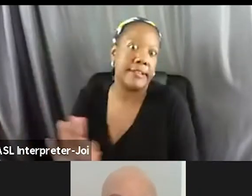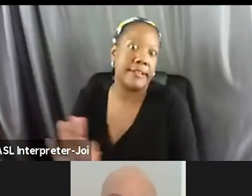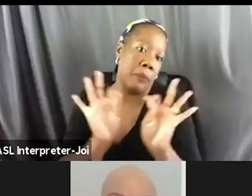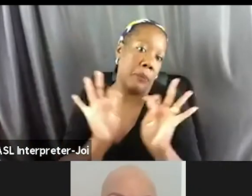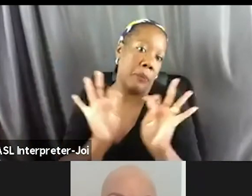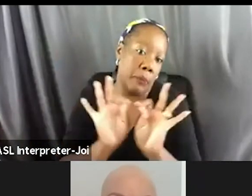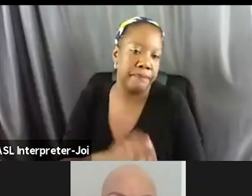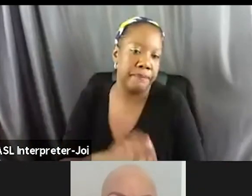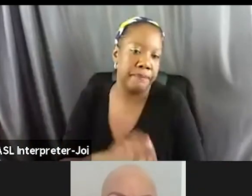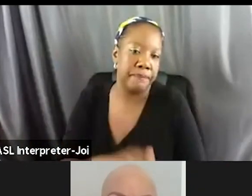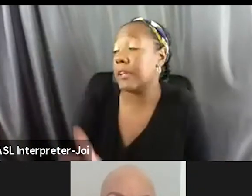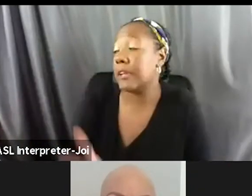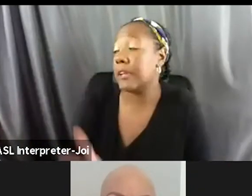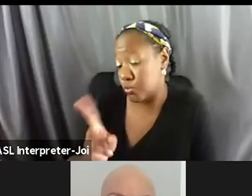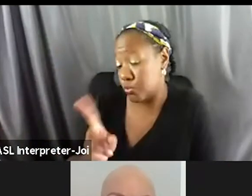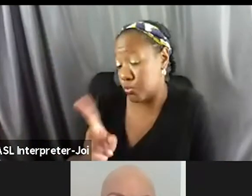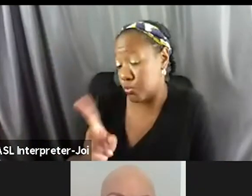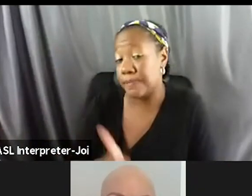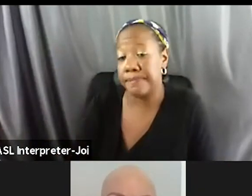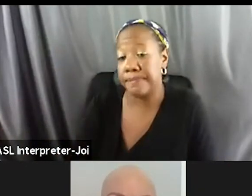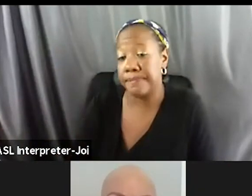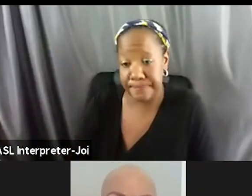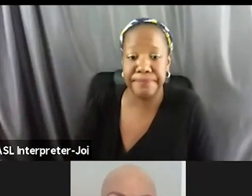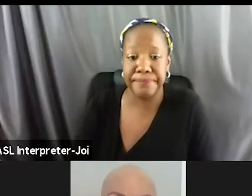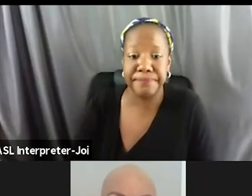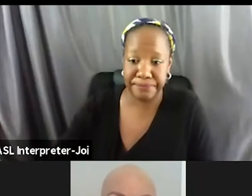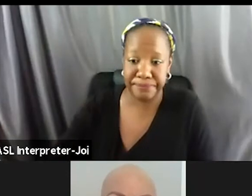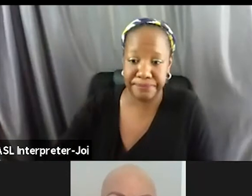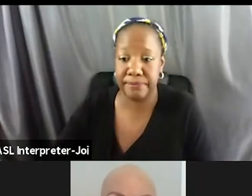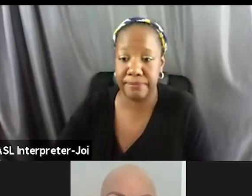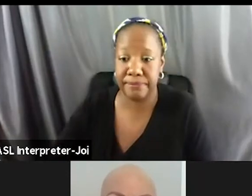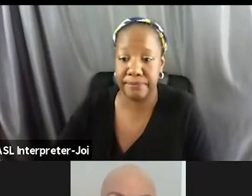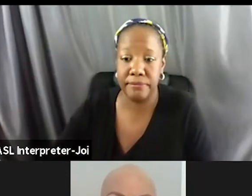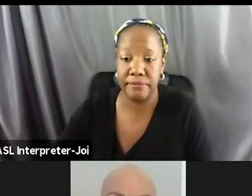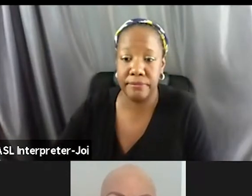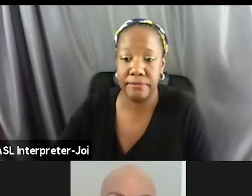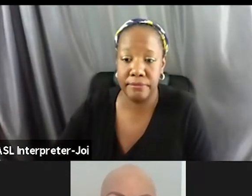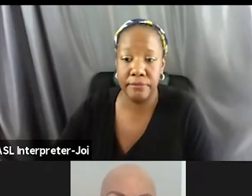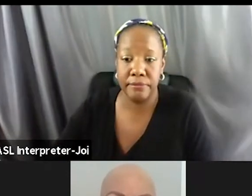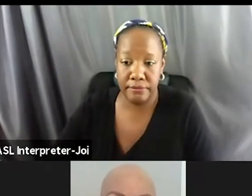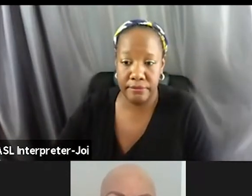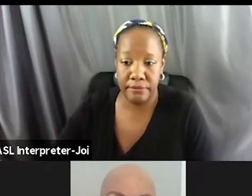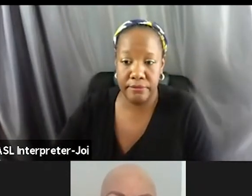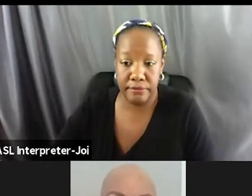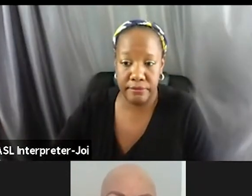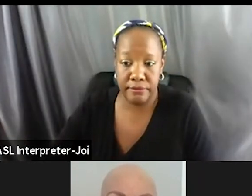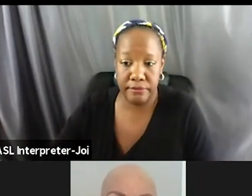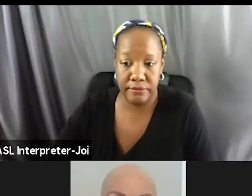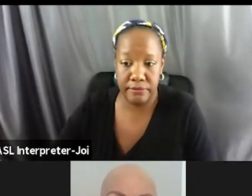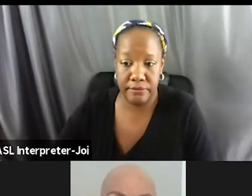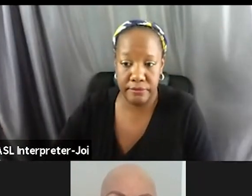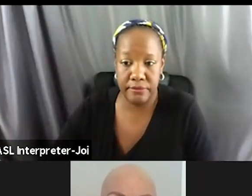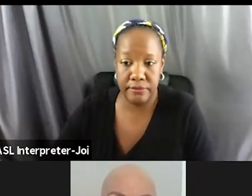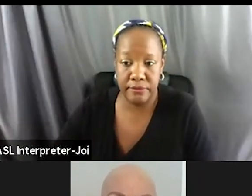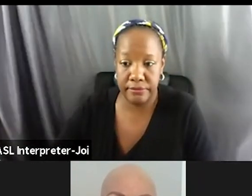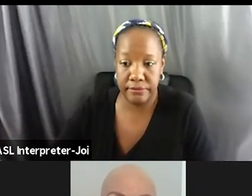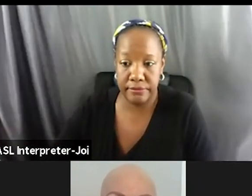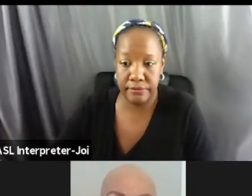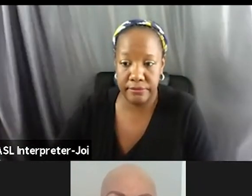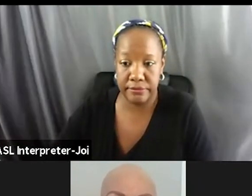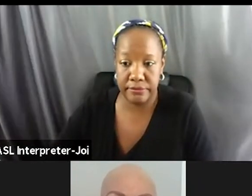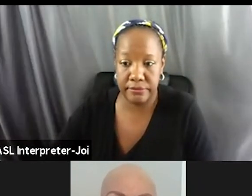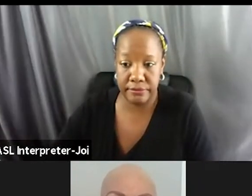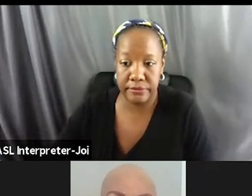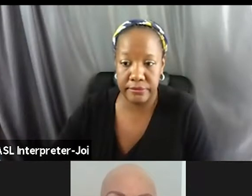Too true. Too true. I'm just like, wow. So, and so I love it. We've